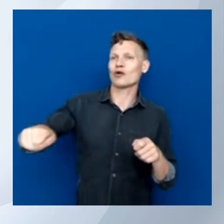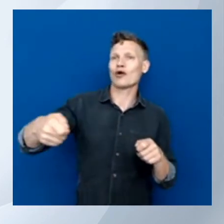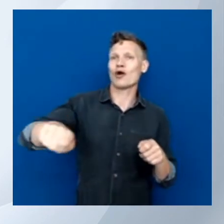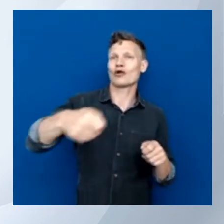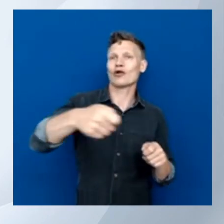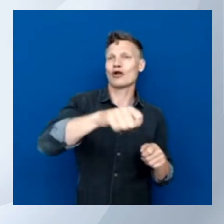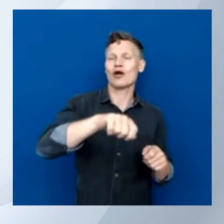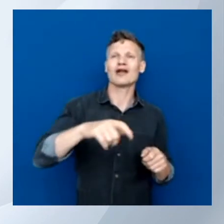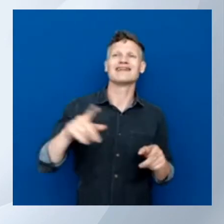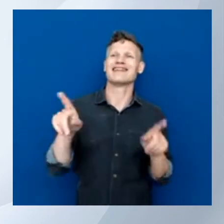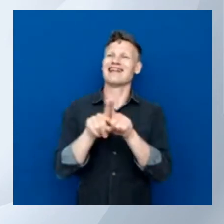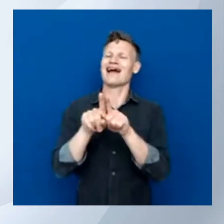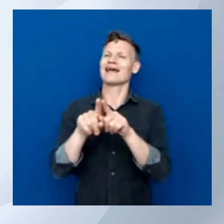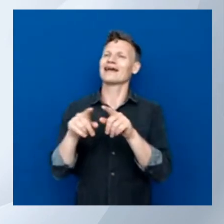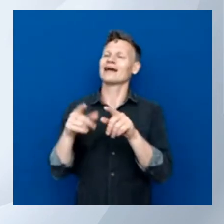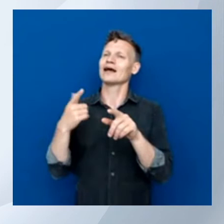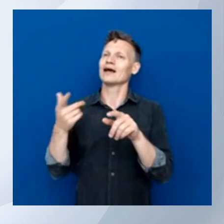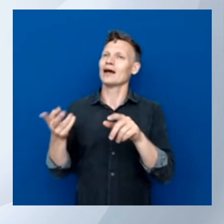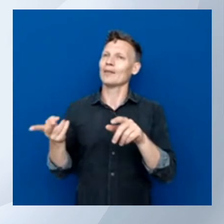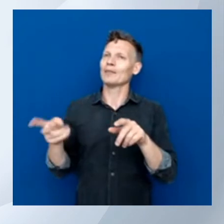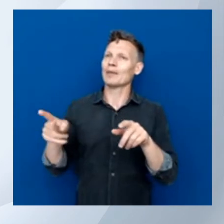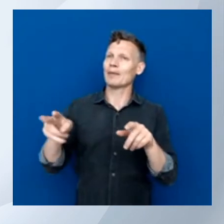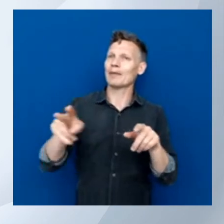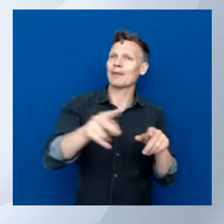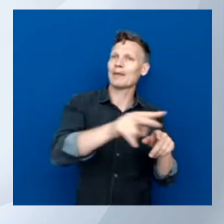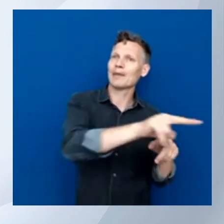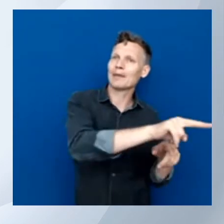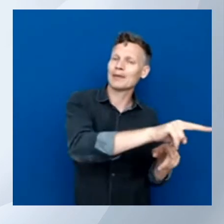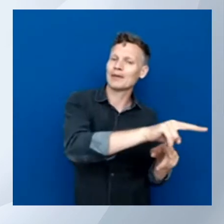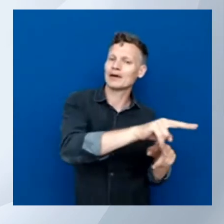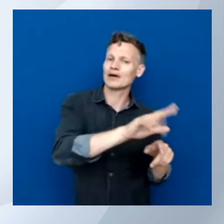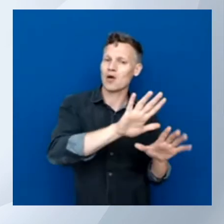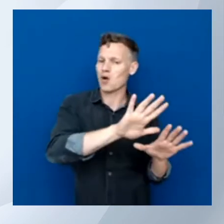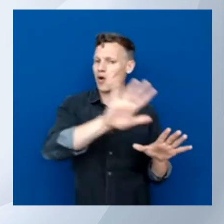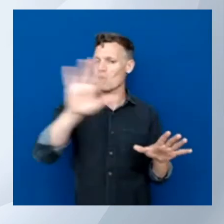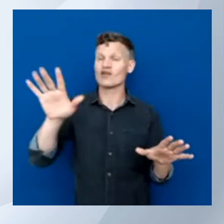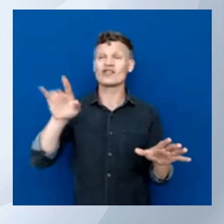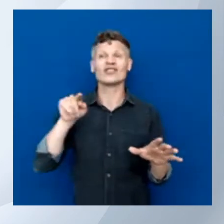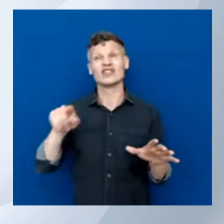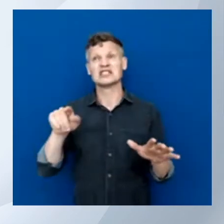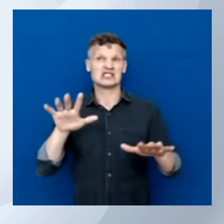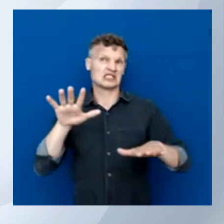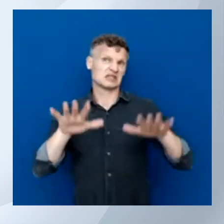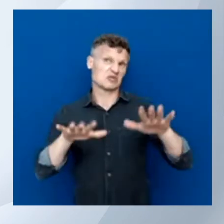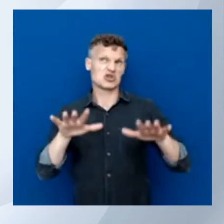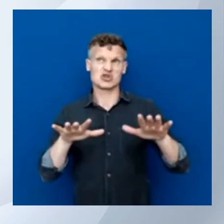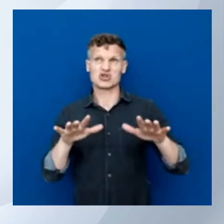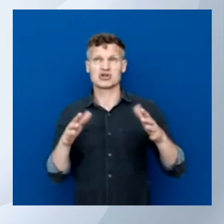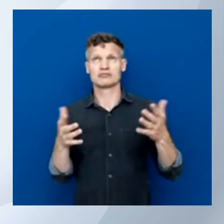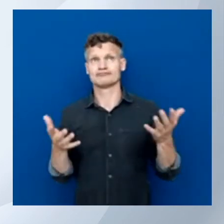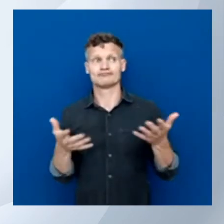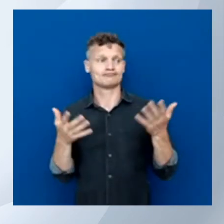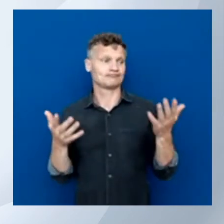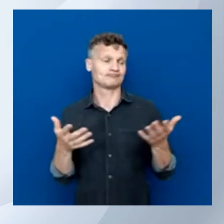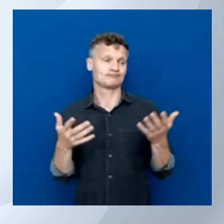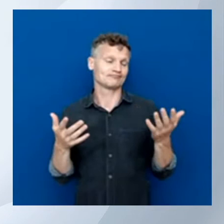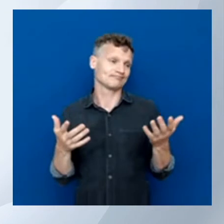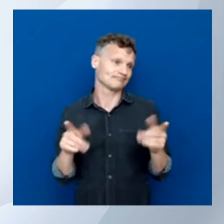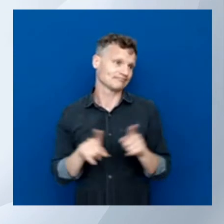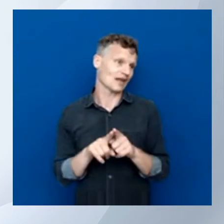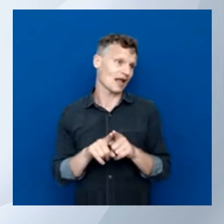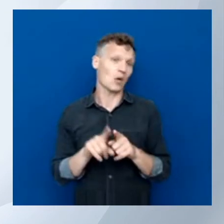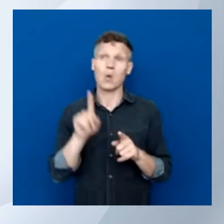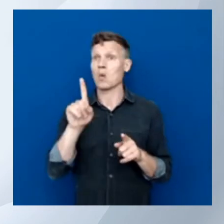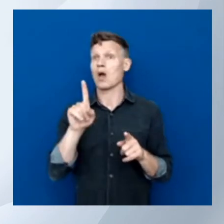effect across your application. This is more similar to the approach of you take one service out of